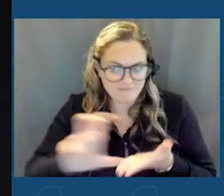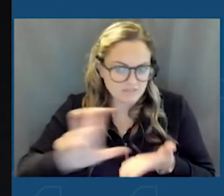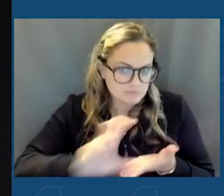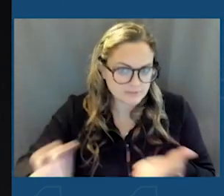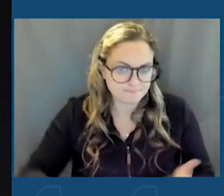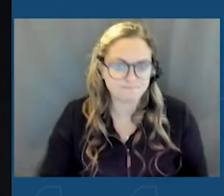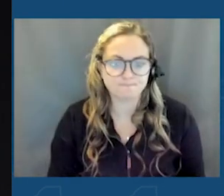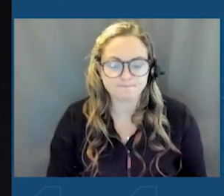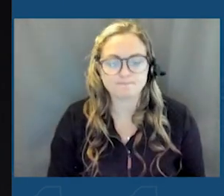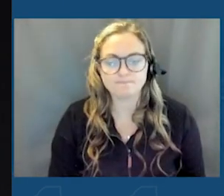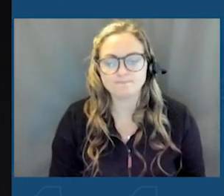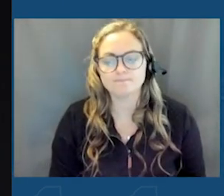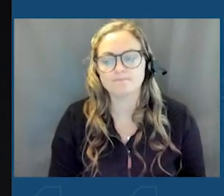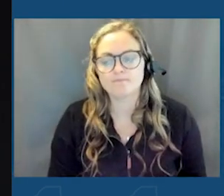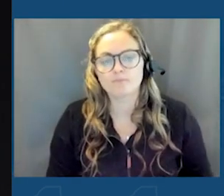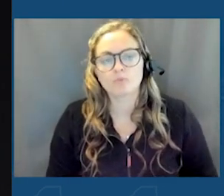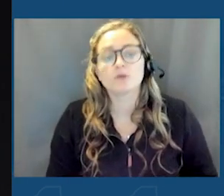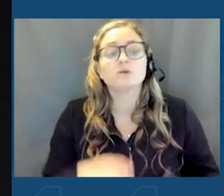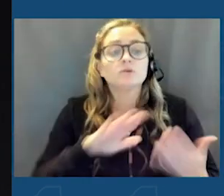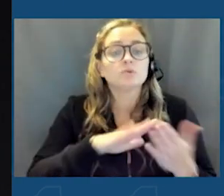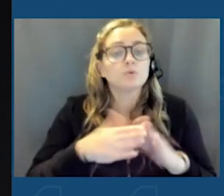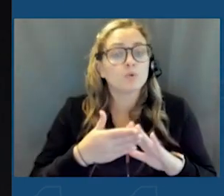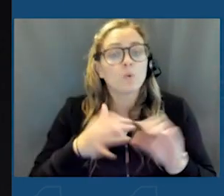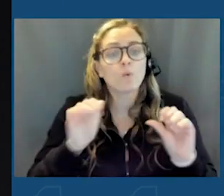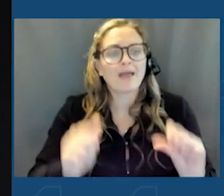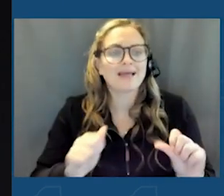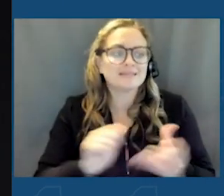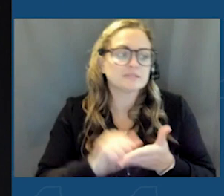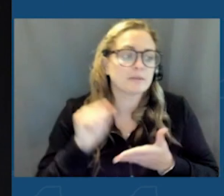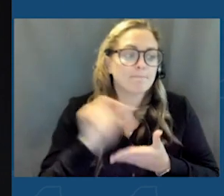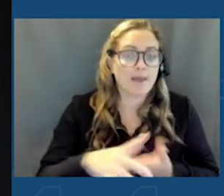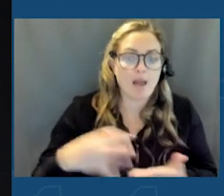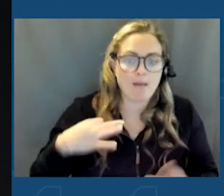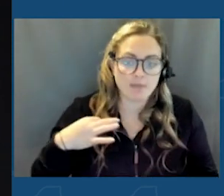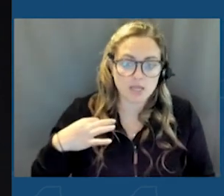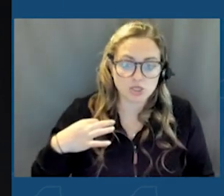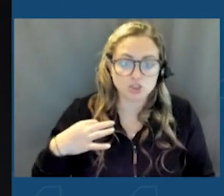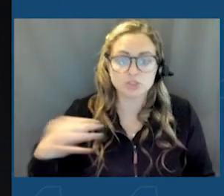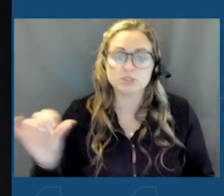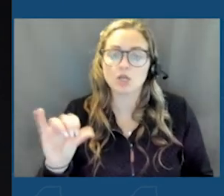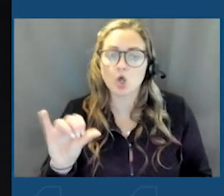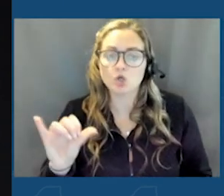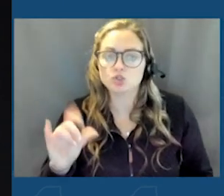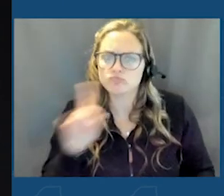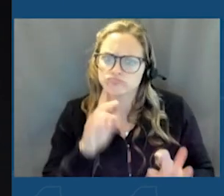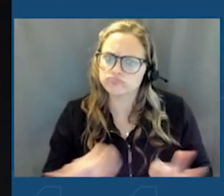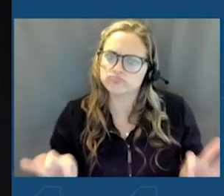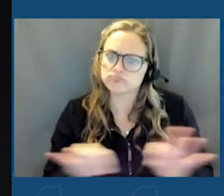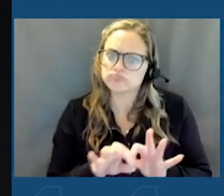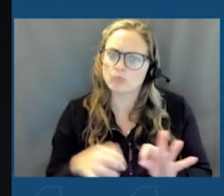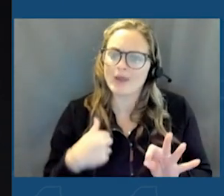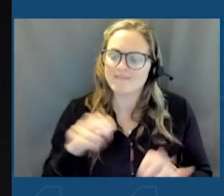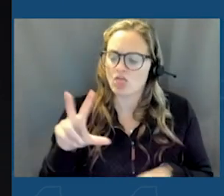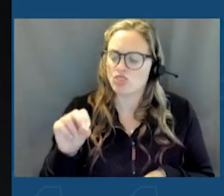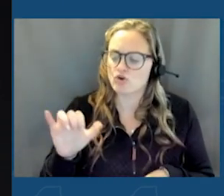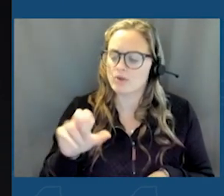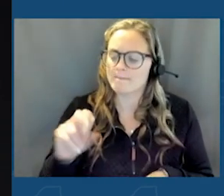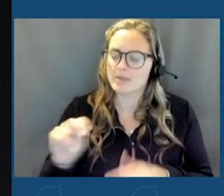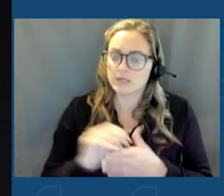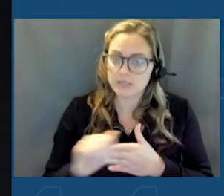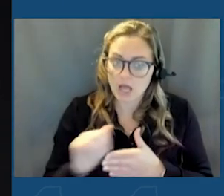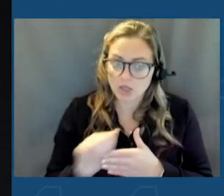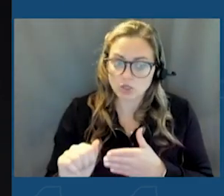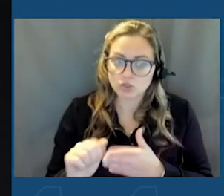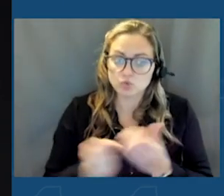So municipalities can submit applications. And also, here's something that's important. We have $30 million set aside to